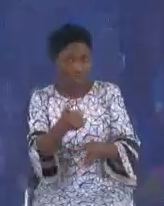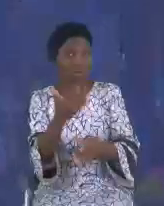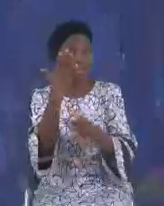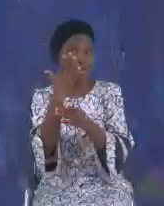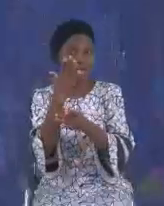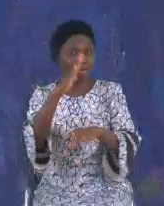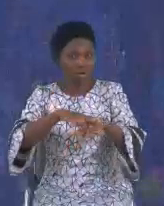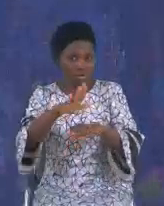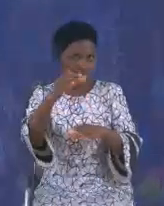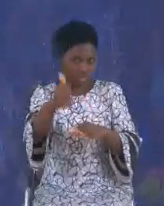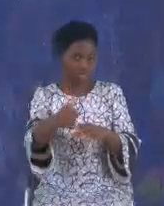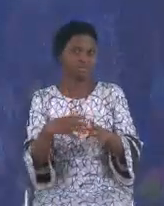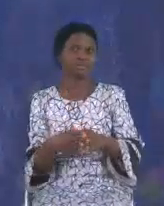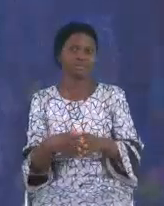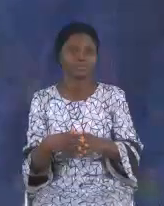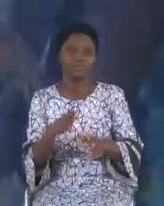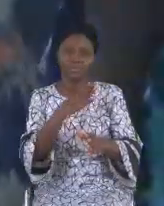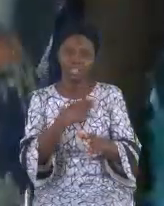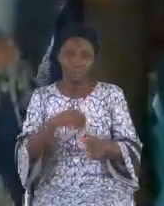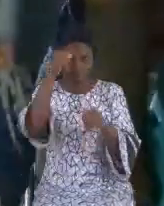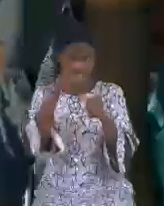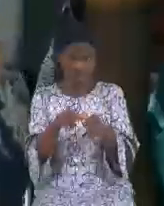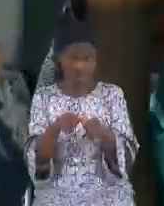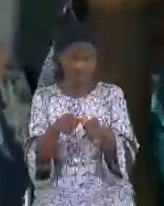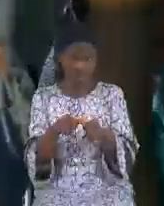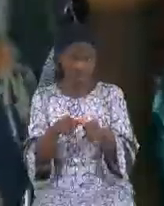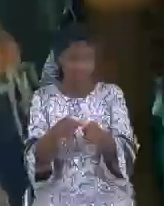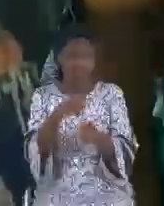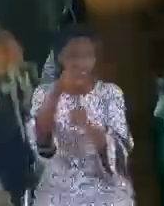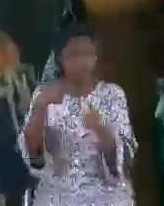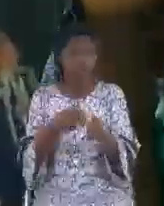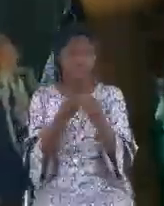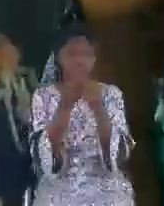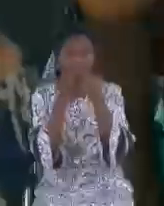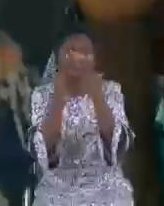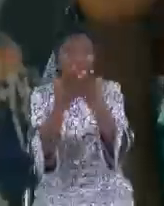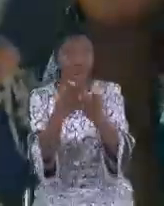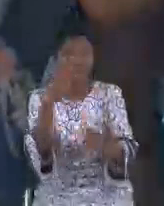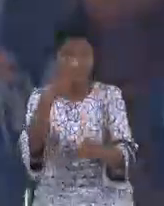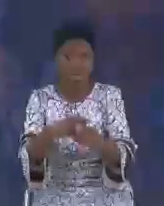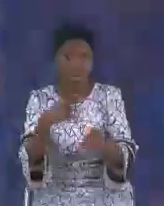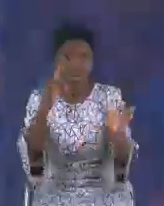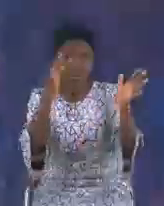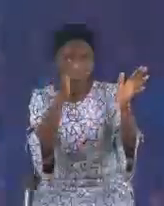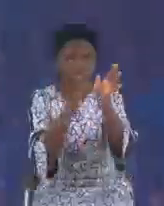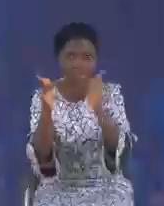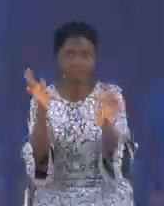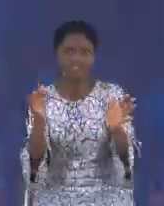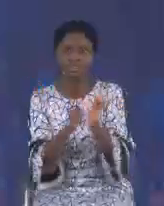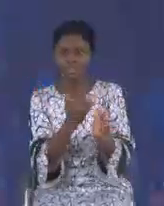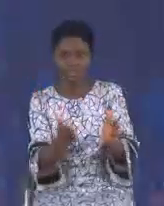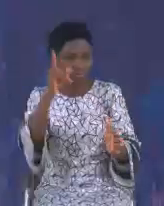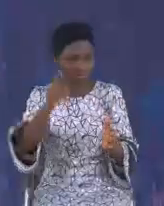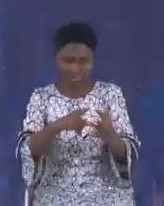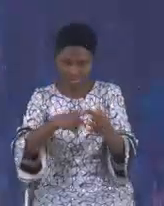on yourself. And remember, when we mention the name of Jesus, that thing must go away from